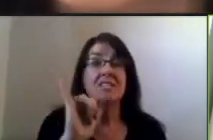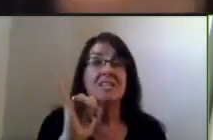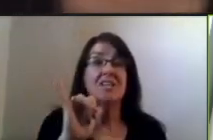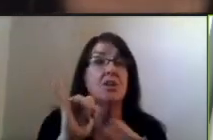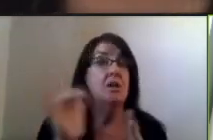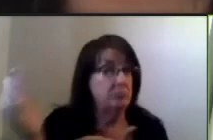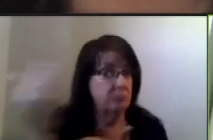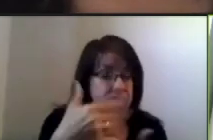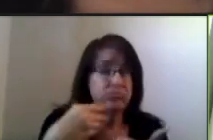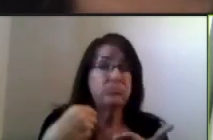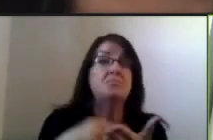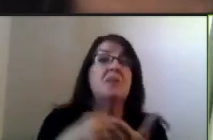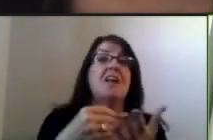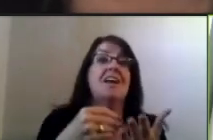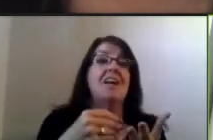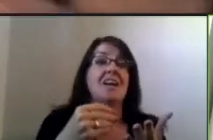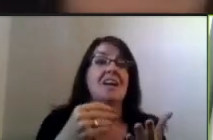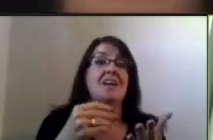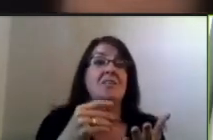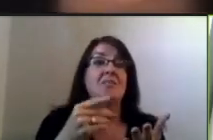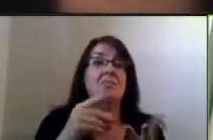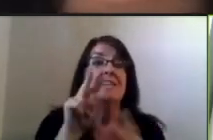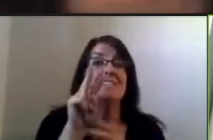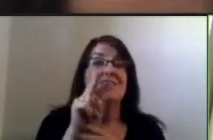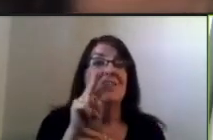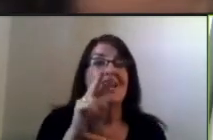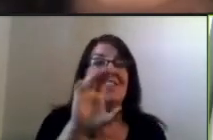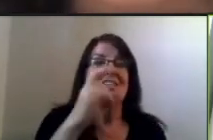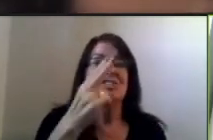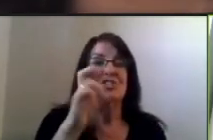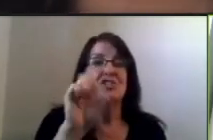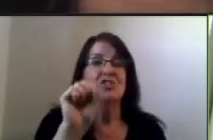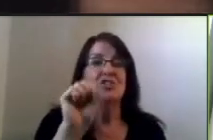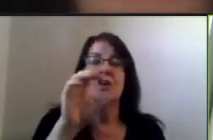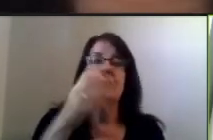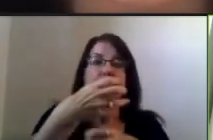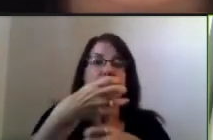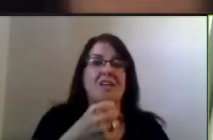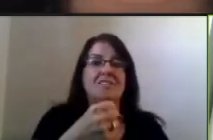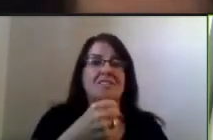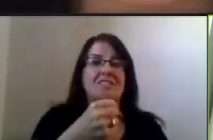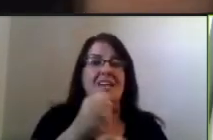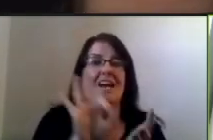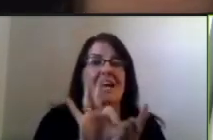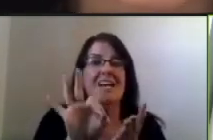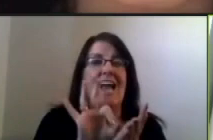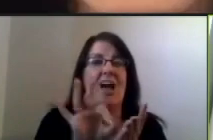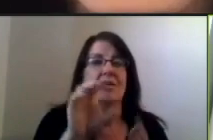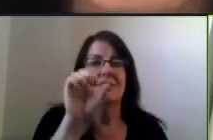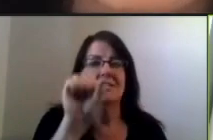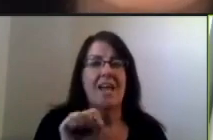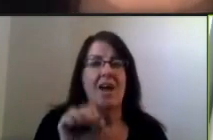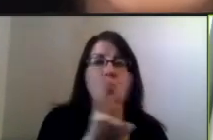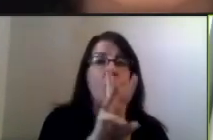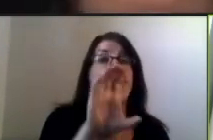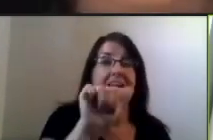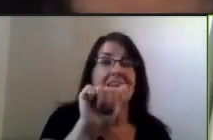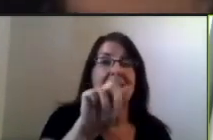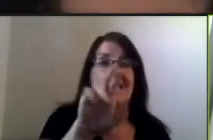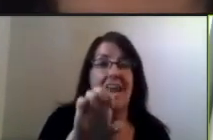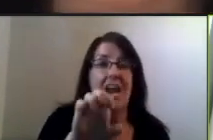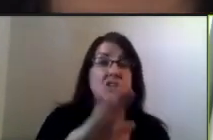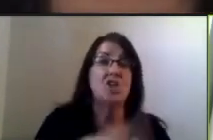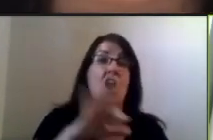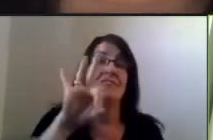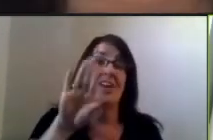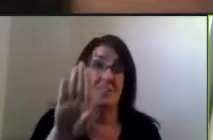funds. So if you can, check out our CHUFT account. If you also look out at Southwest Cares on Facebook, we